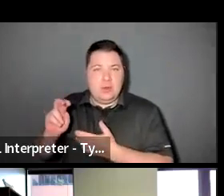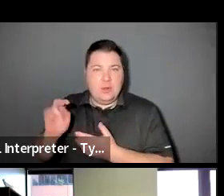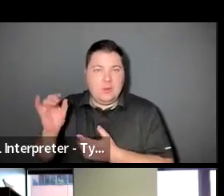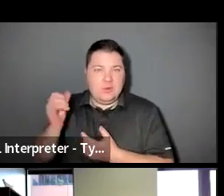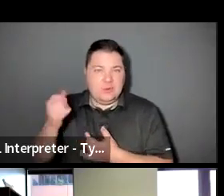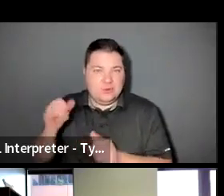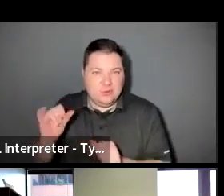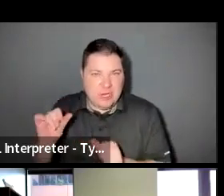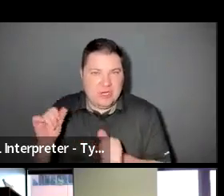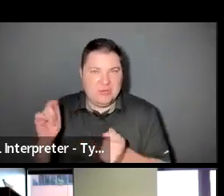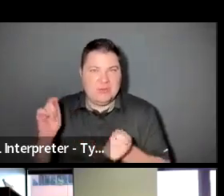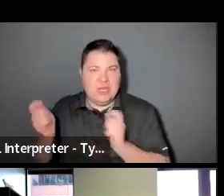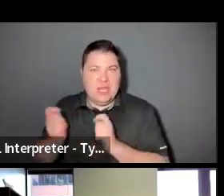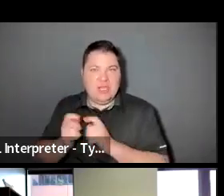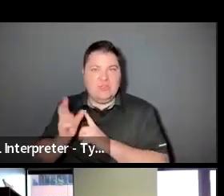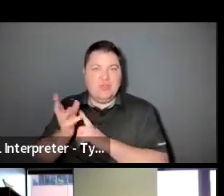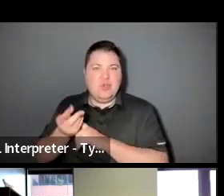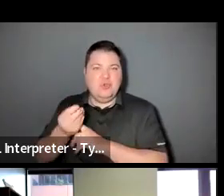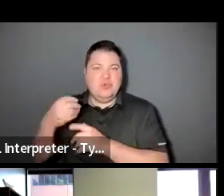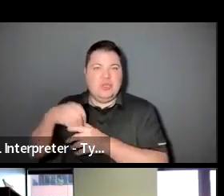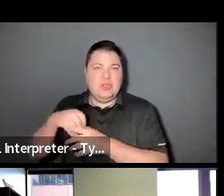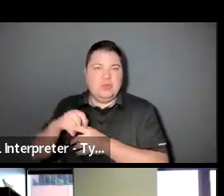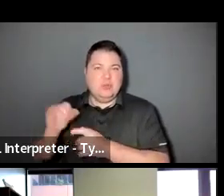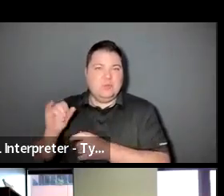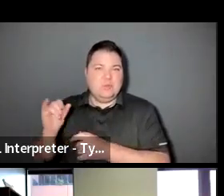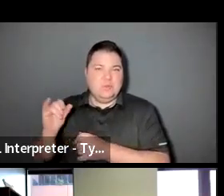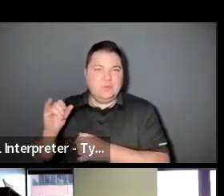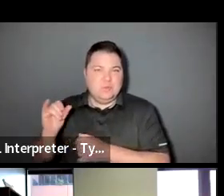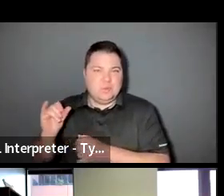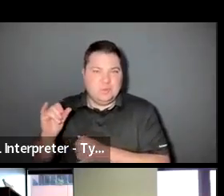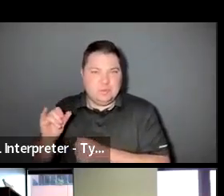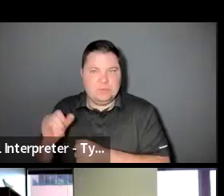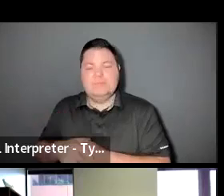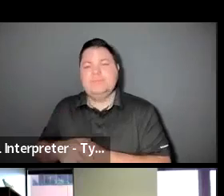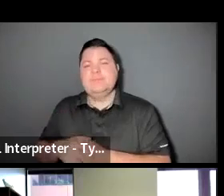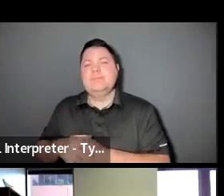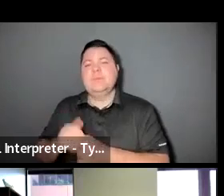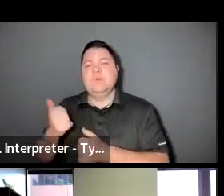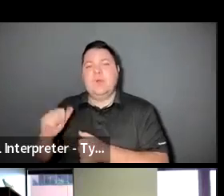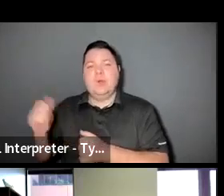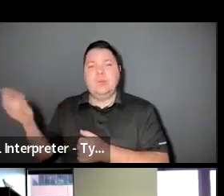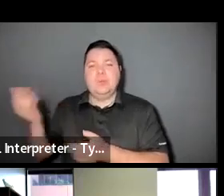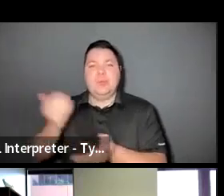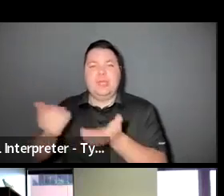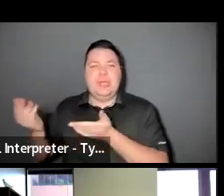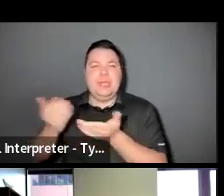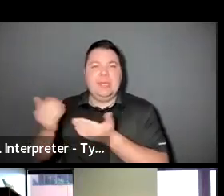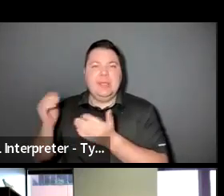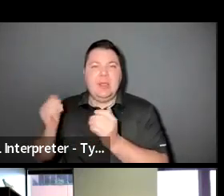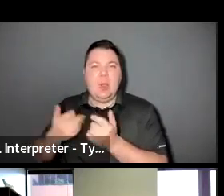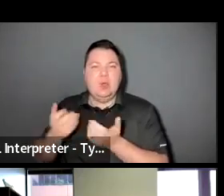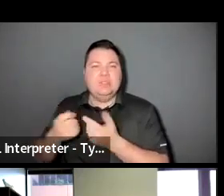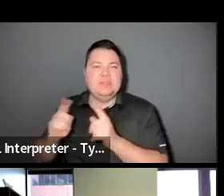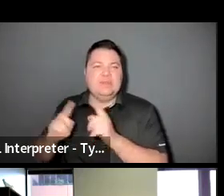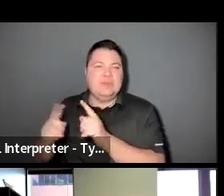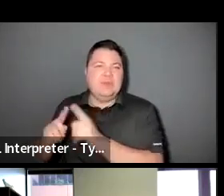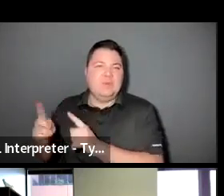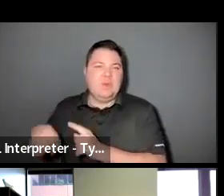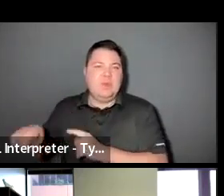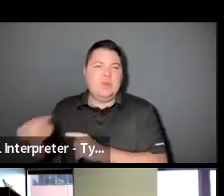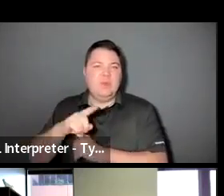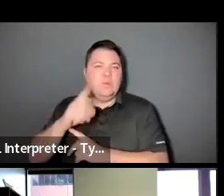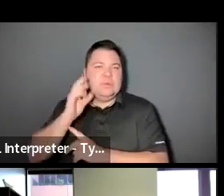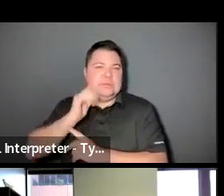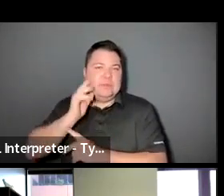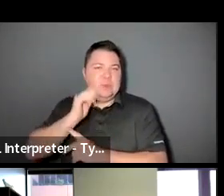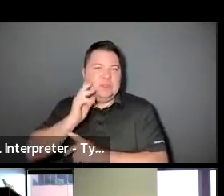to change the culture internally. I'm trying to bring our different disciplines into